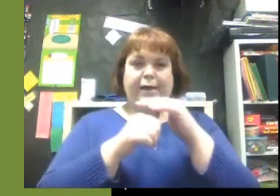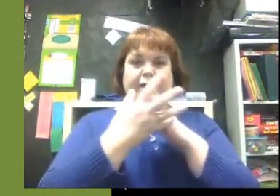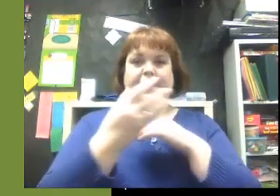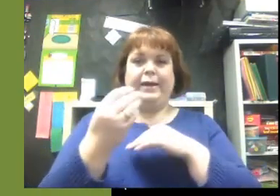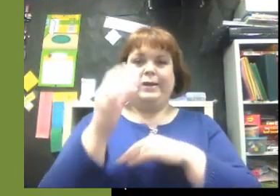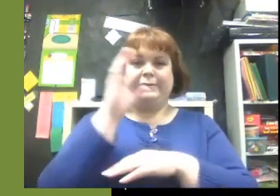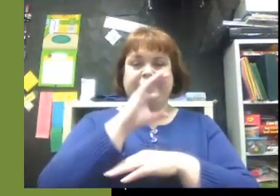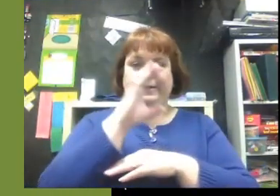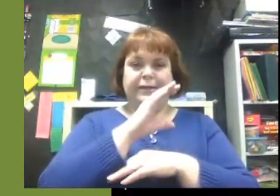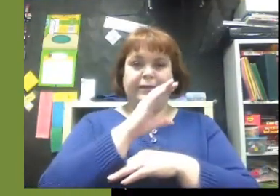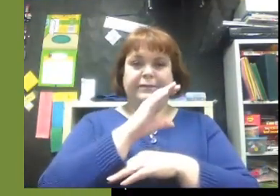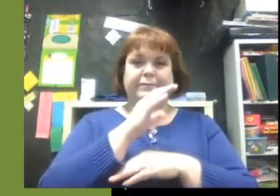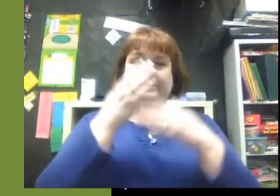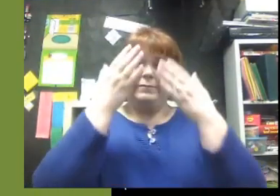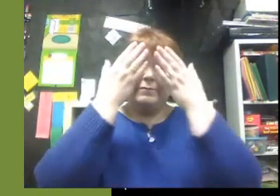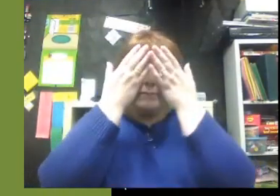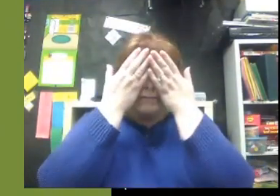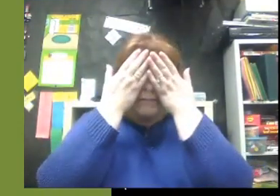Hide and seek.